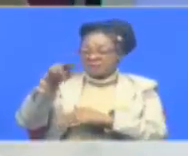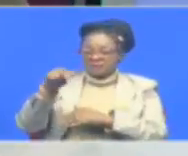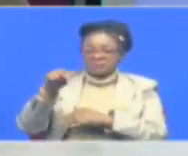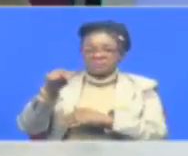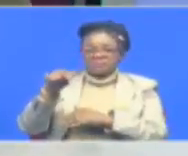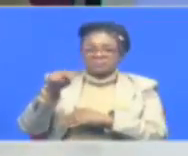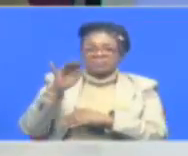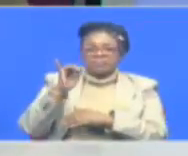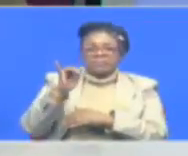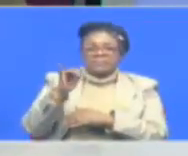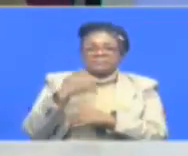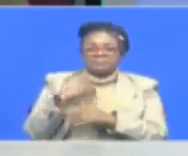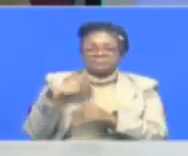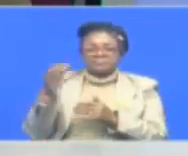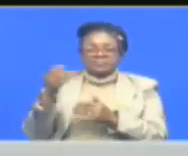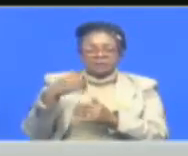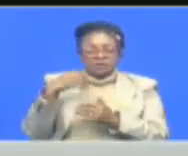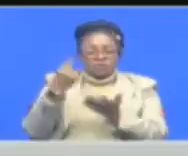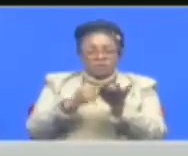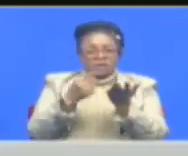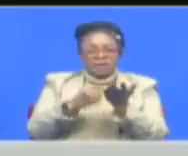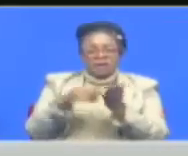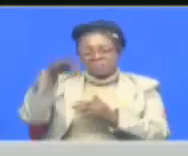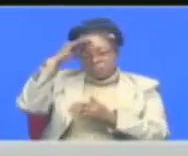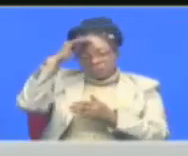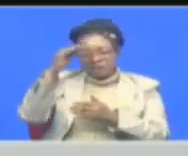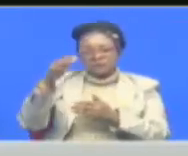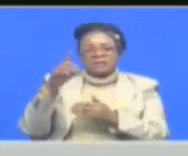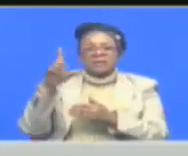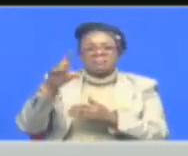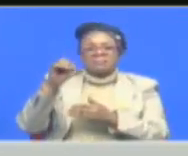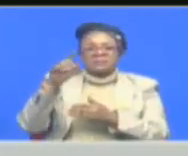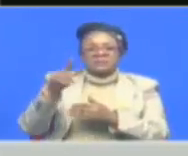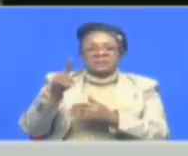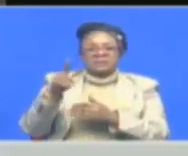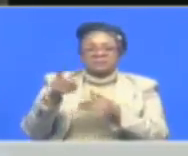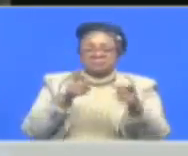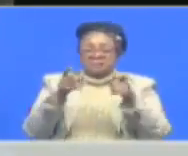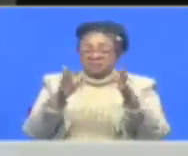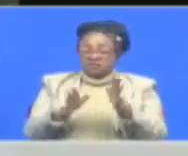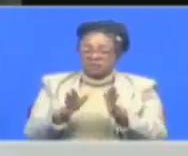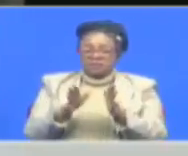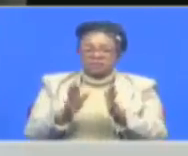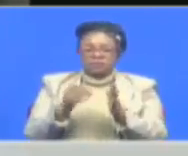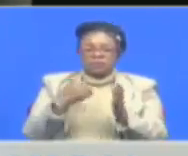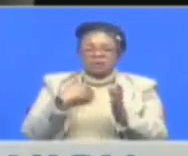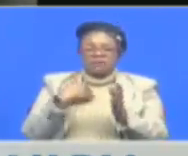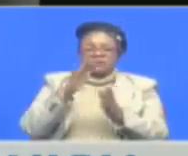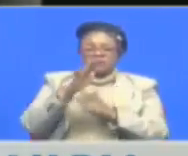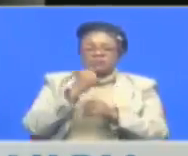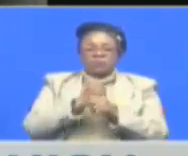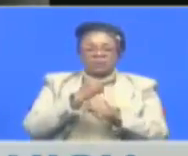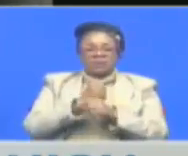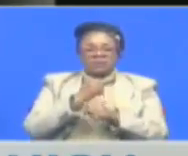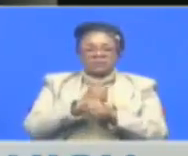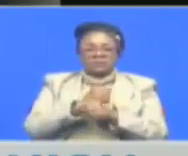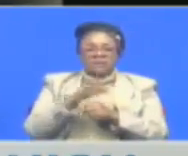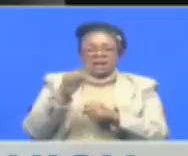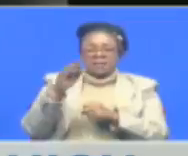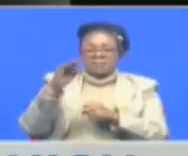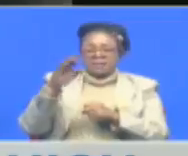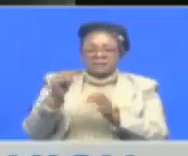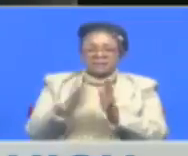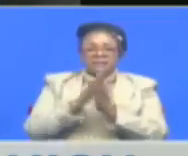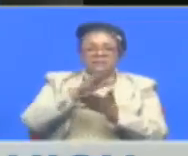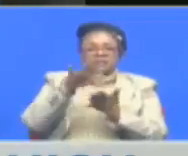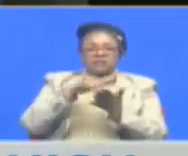has appointed Uganda Breweries Limited Managing Director Alvin Mbugua to head its operations in the Caribbean and Central America